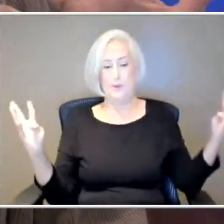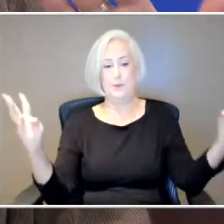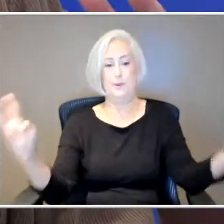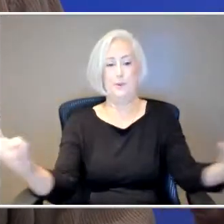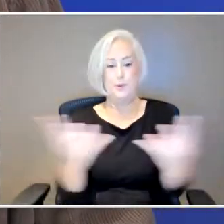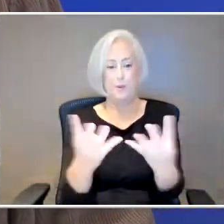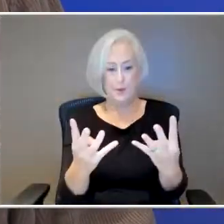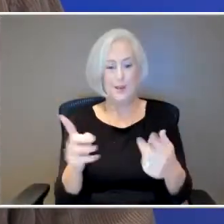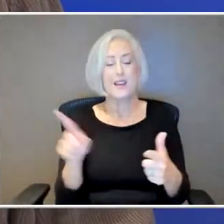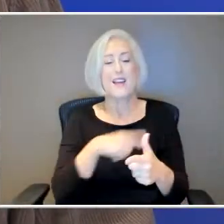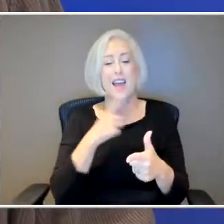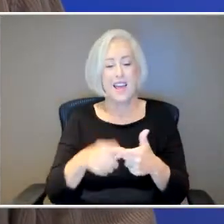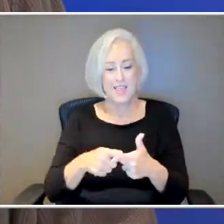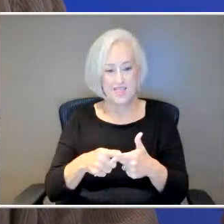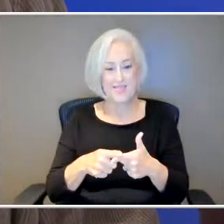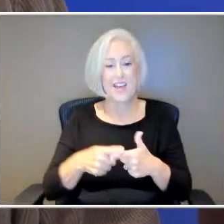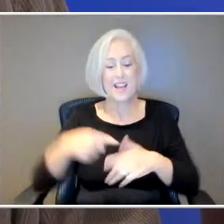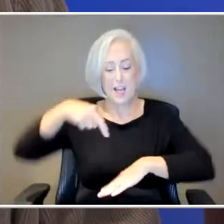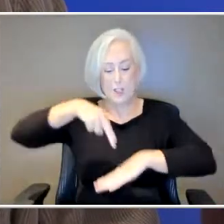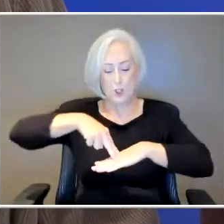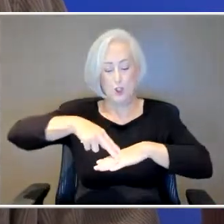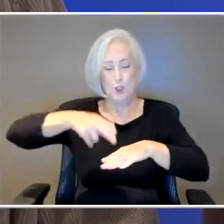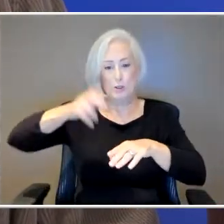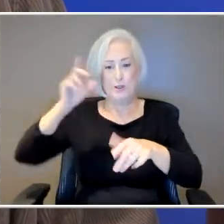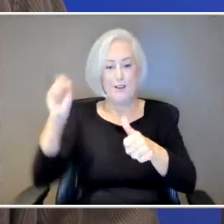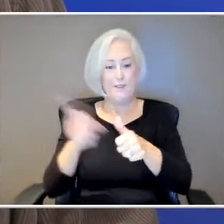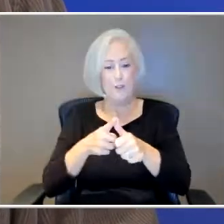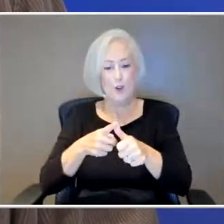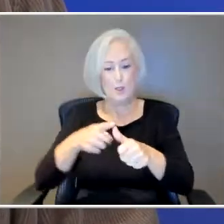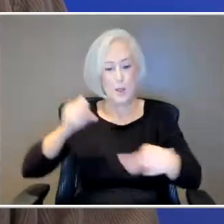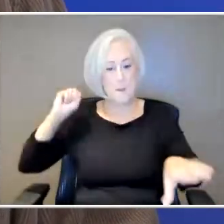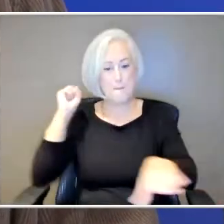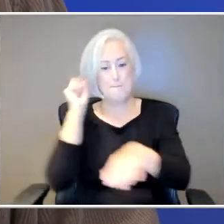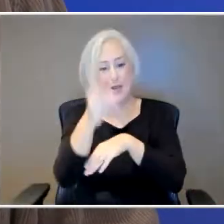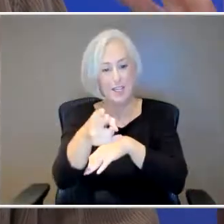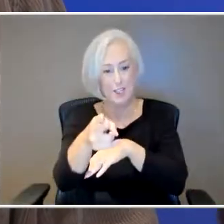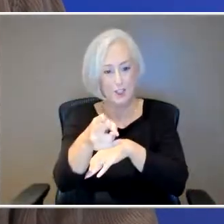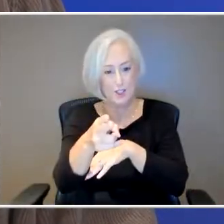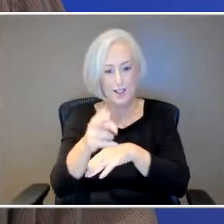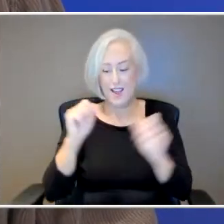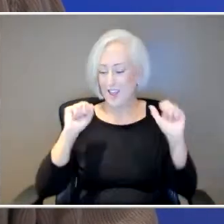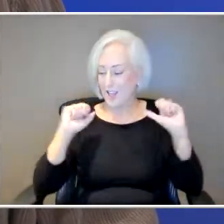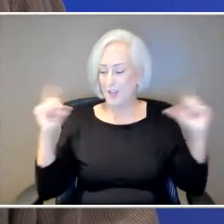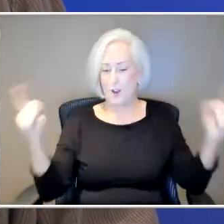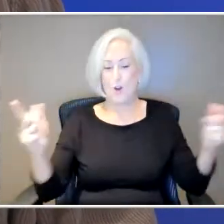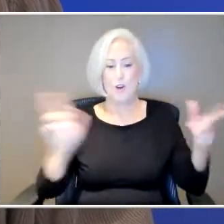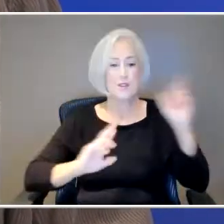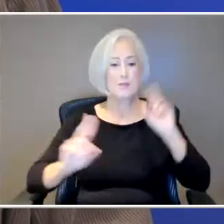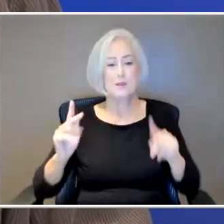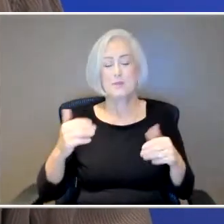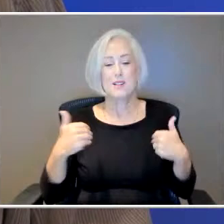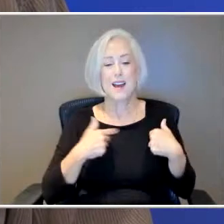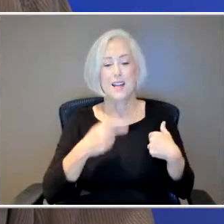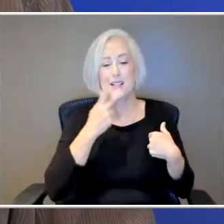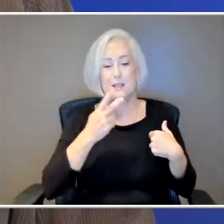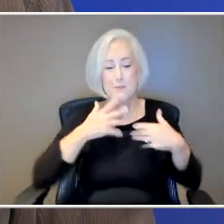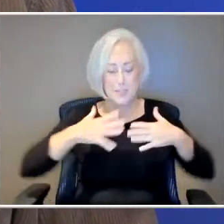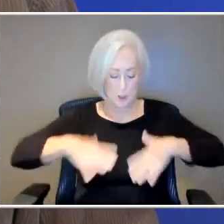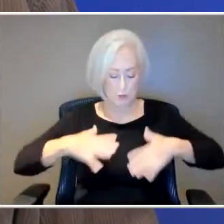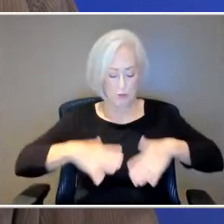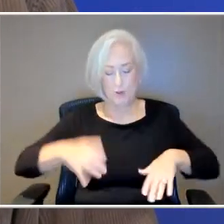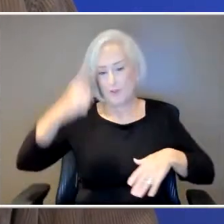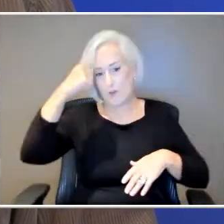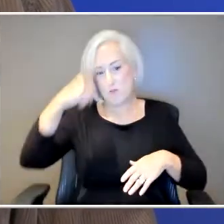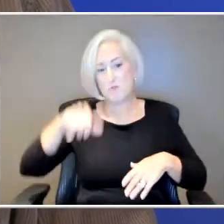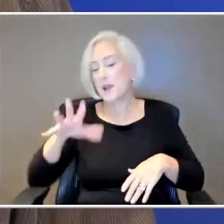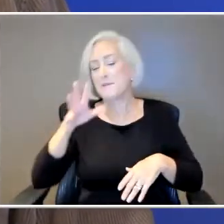are full of my friends and family, and all of their shirts that say, "I wear pink for my friend," or "my mom," or whatever. And it was all that.